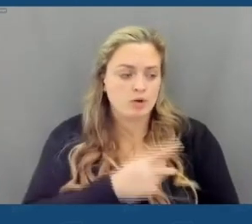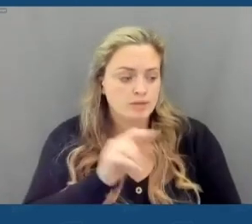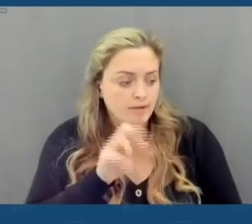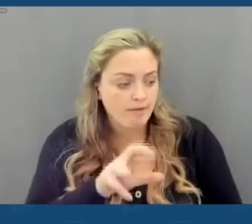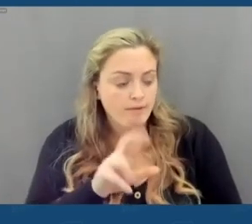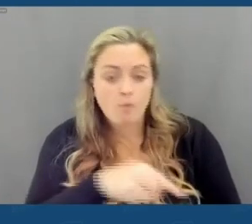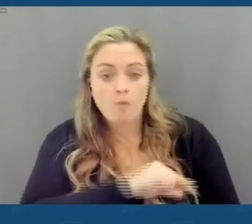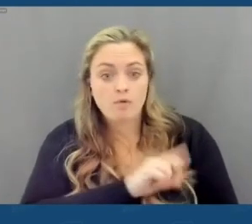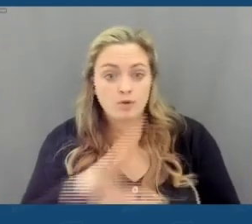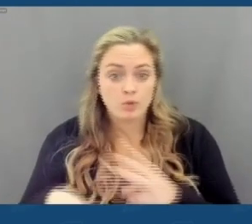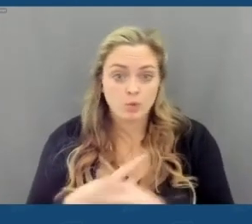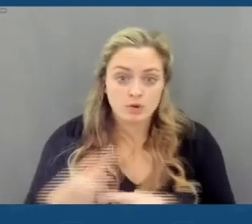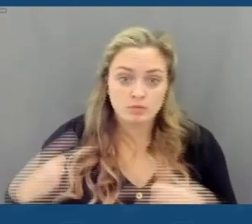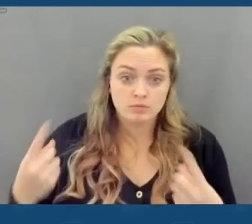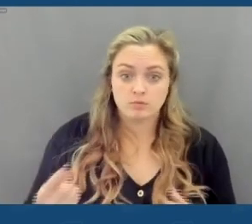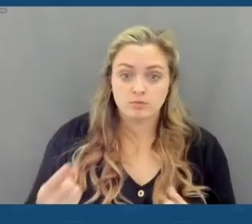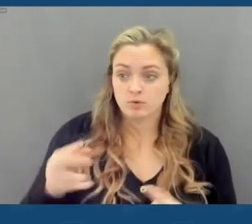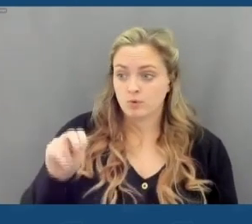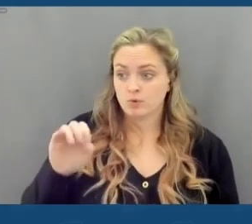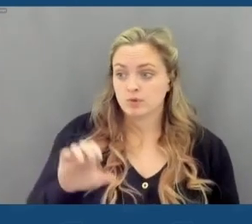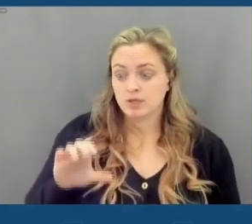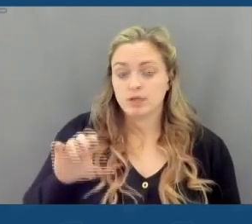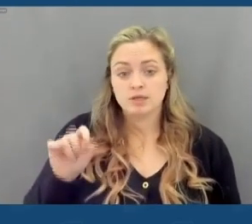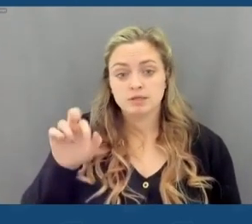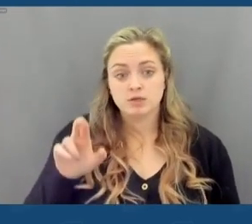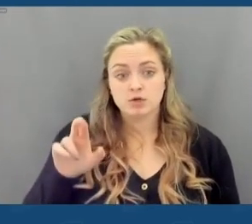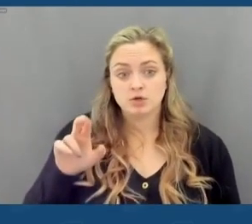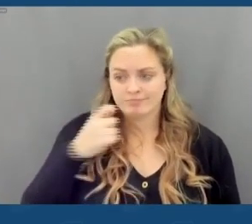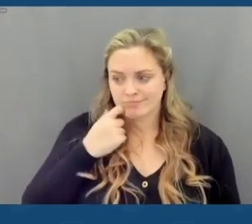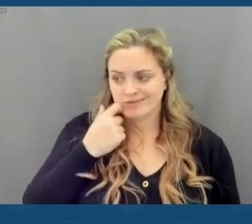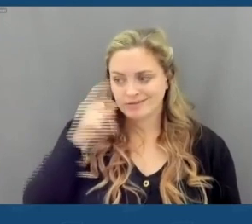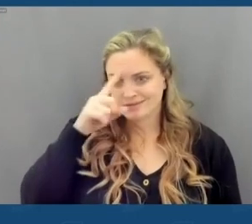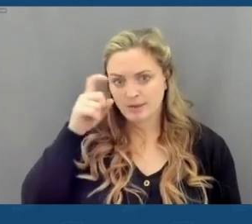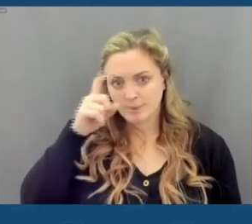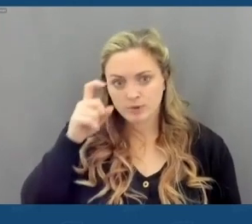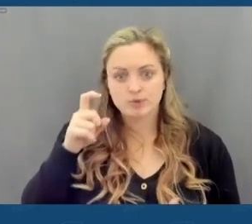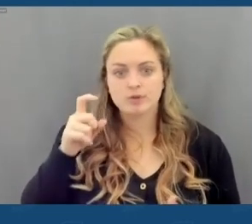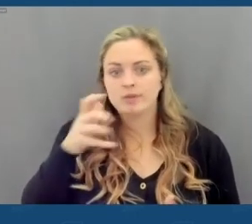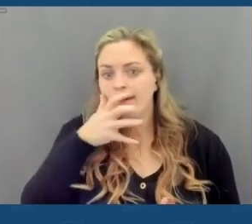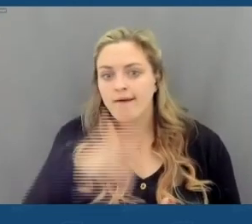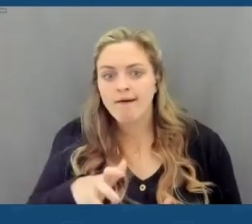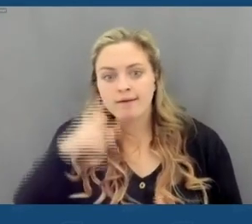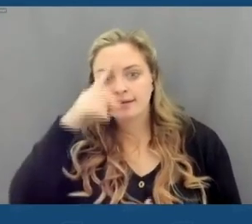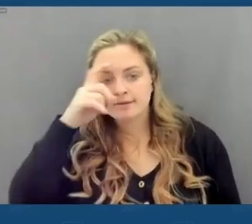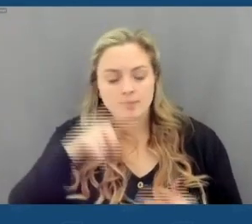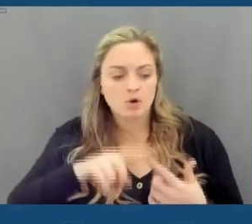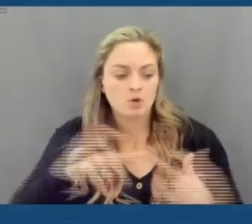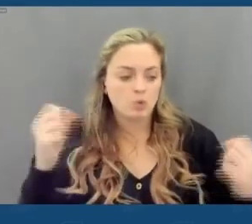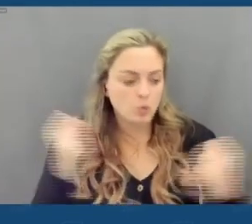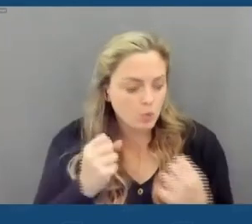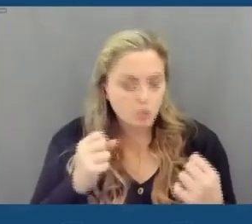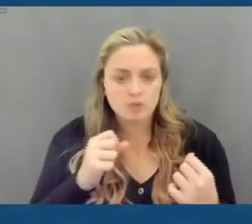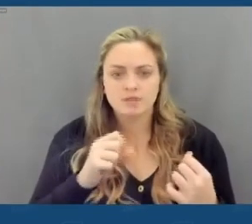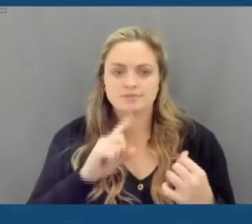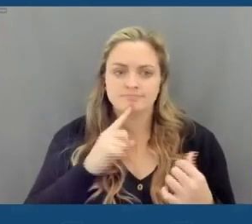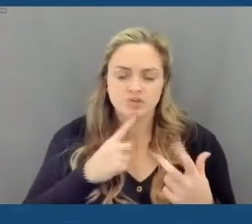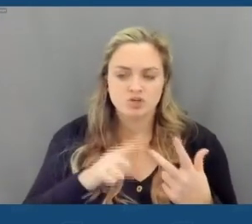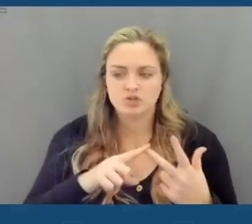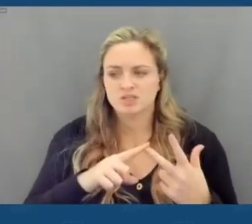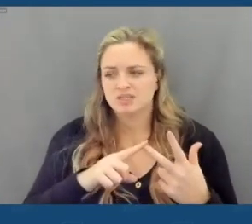world in New York City and Syracuse this summer. We had the hottest summer, the coldest extremes, we had the worst blizzards, all